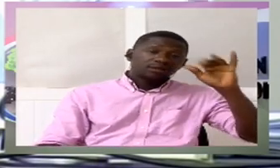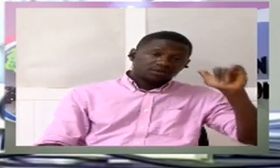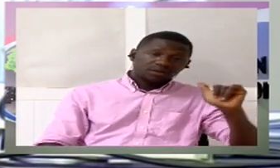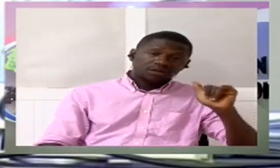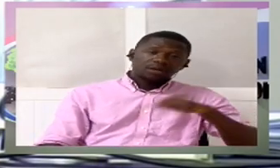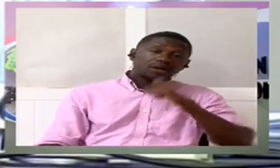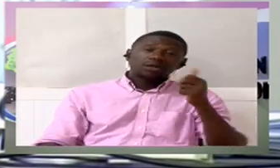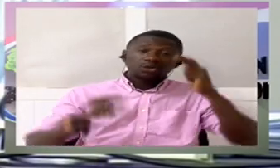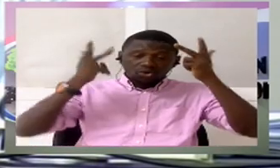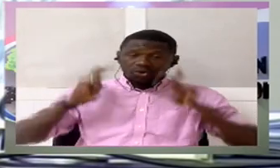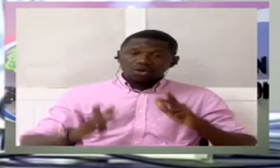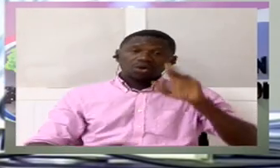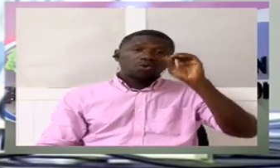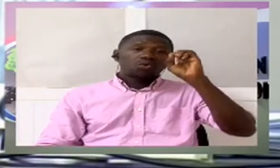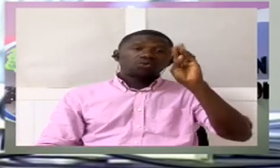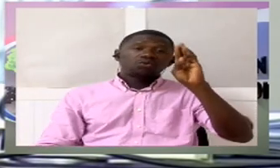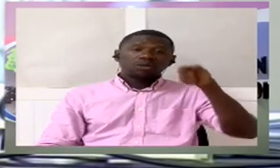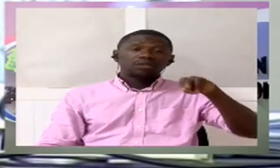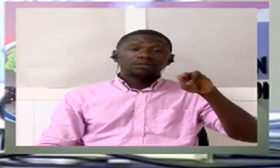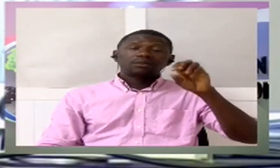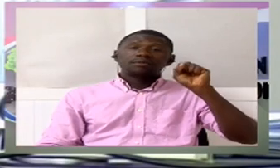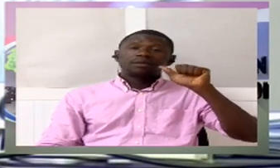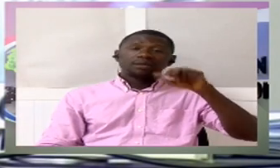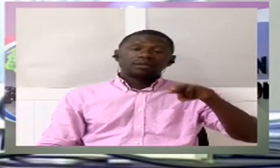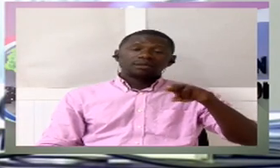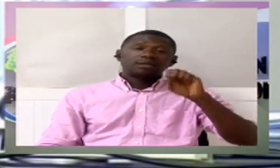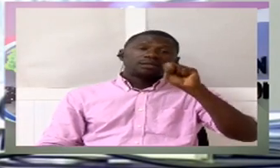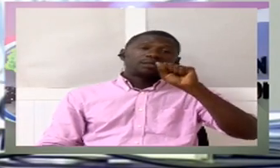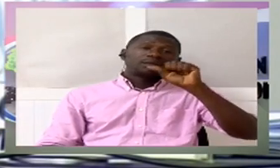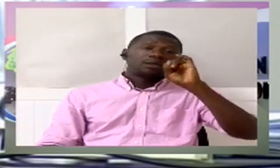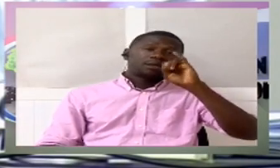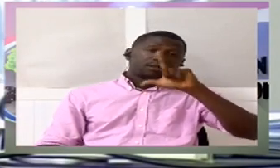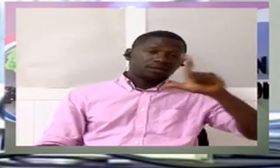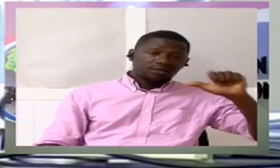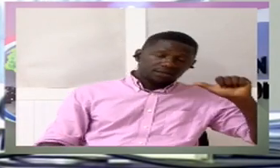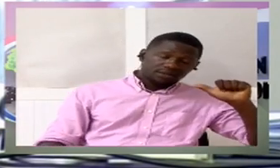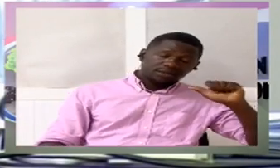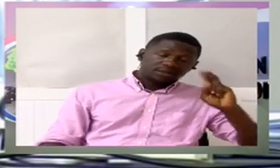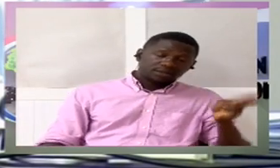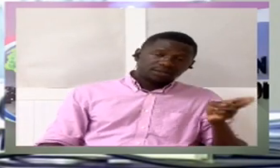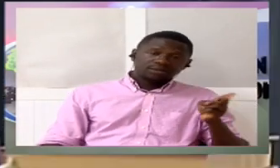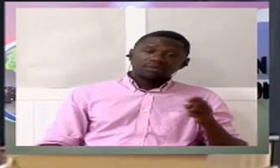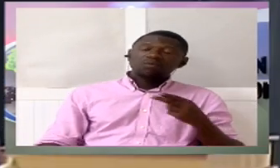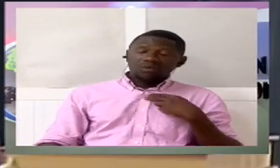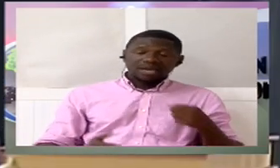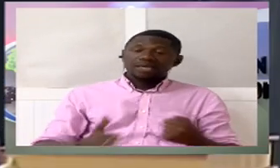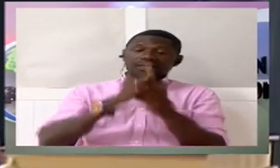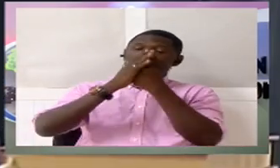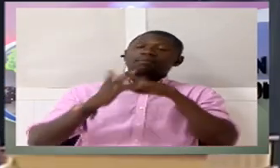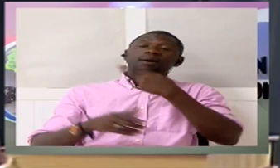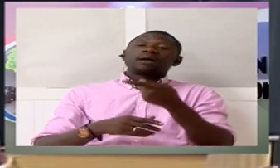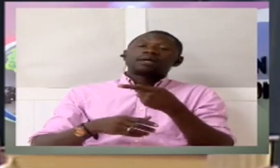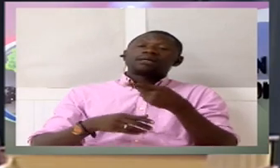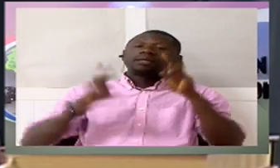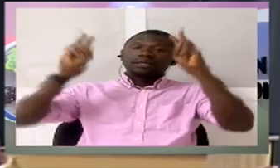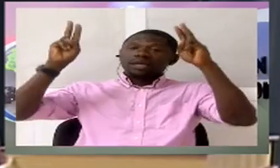were somehow attacked, according to you, by forces belonging to Yaya Jammeh, correct? Munta